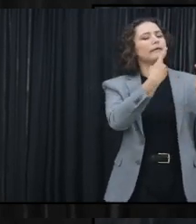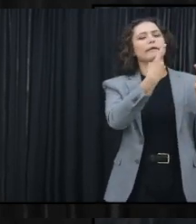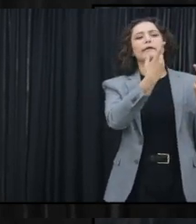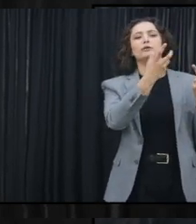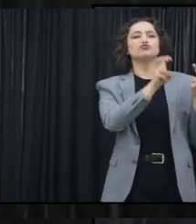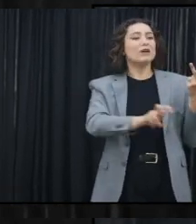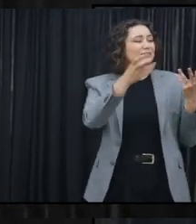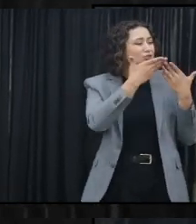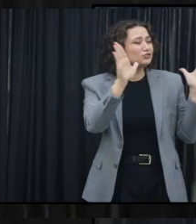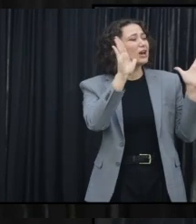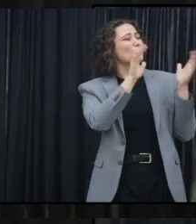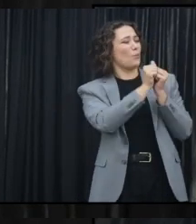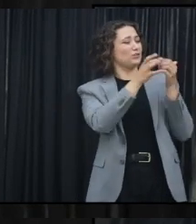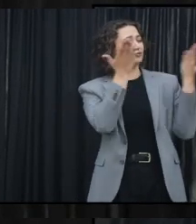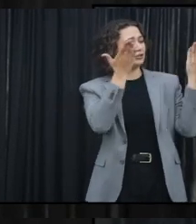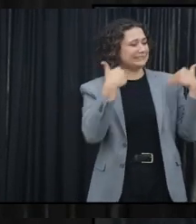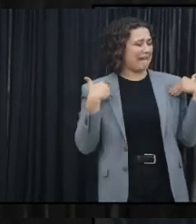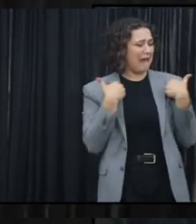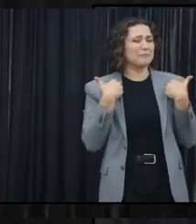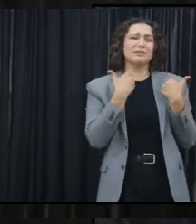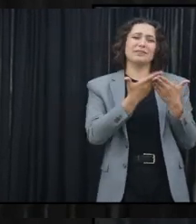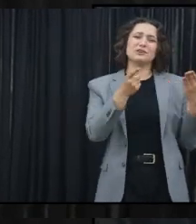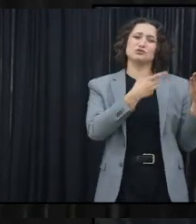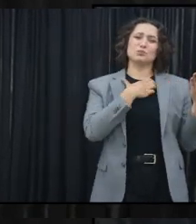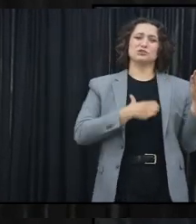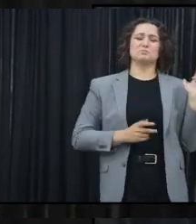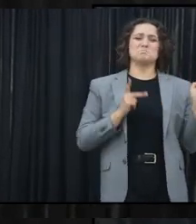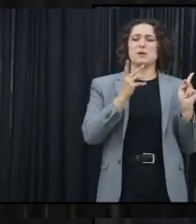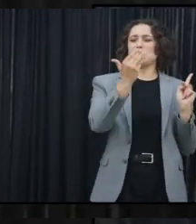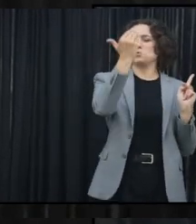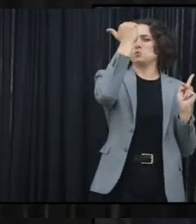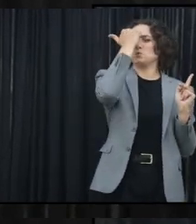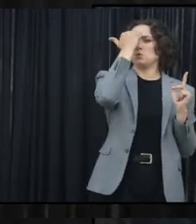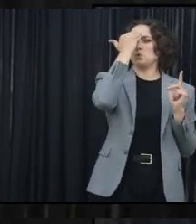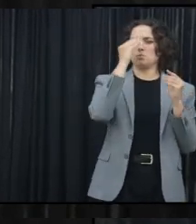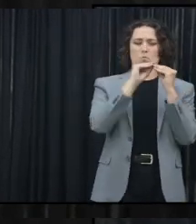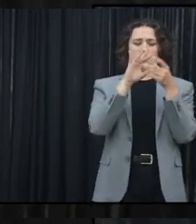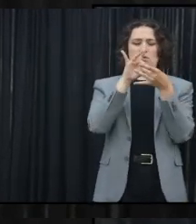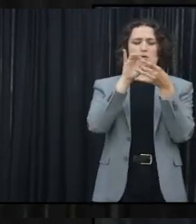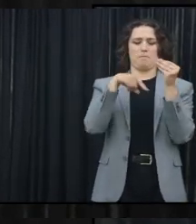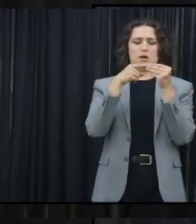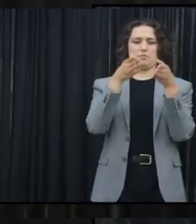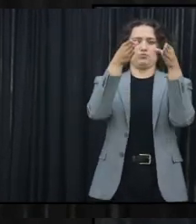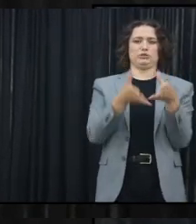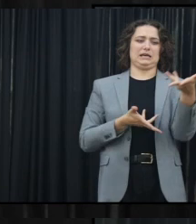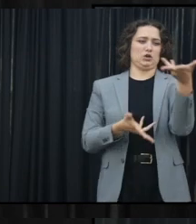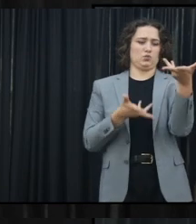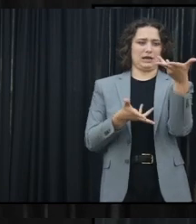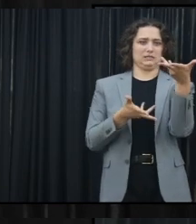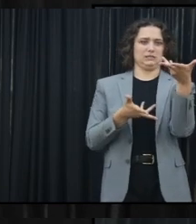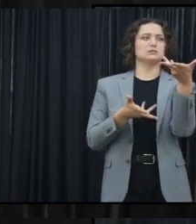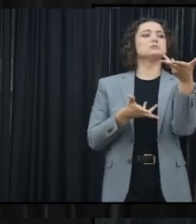with a service animal? Things that you wish people knew or understood about interacting with a person who uses a service animal, and